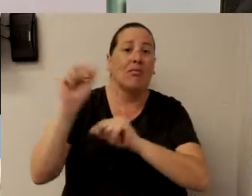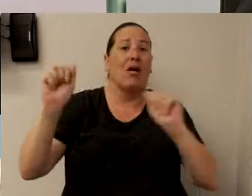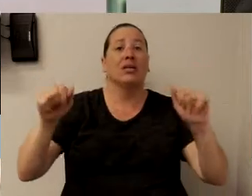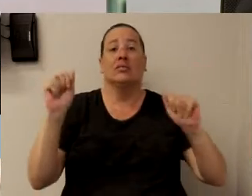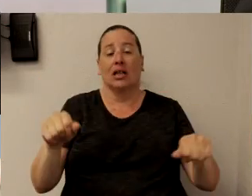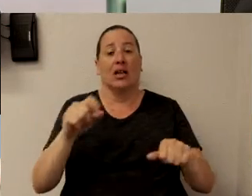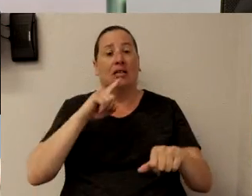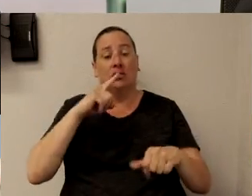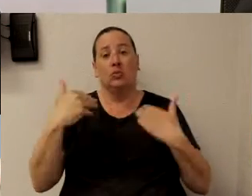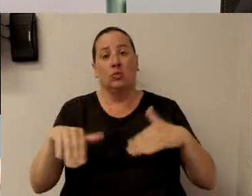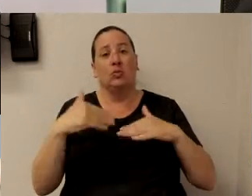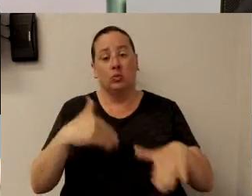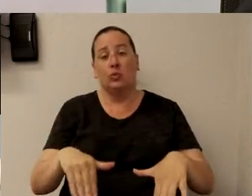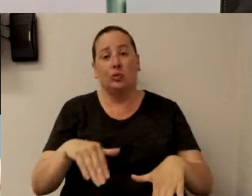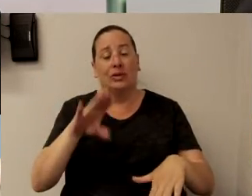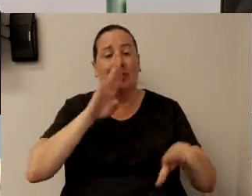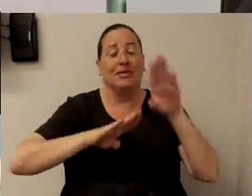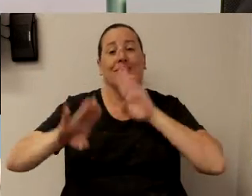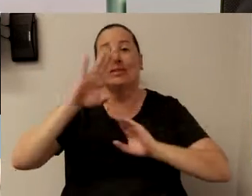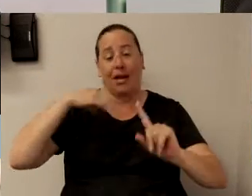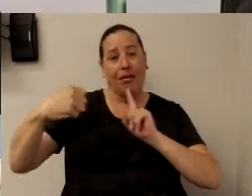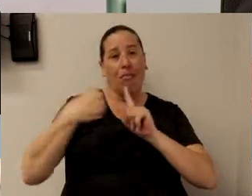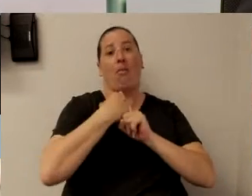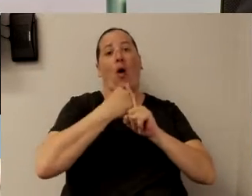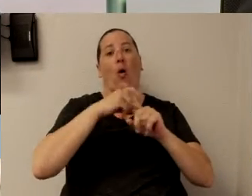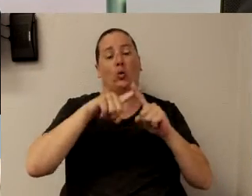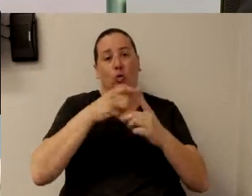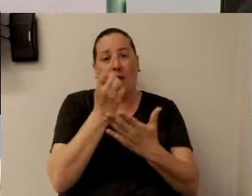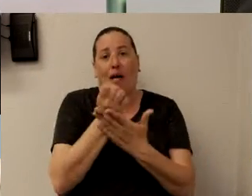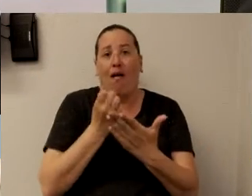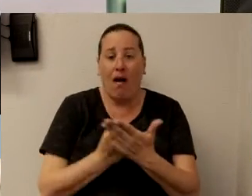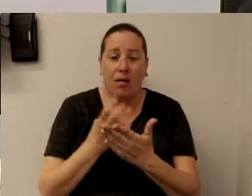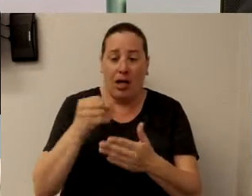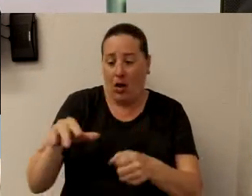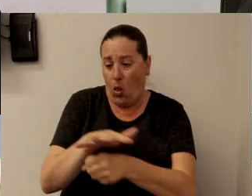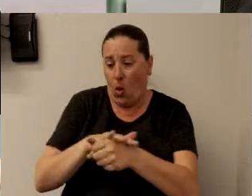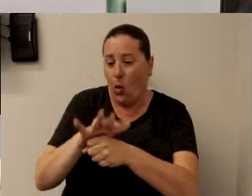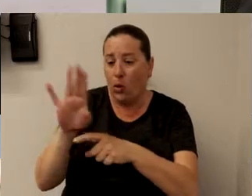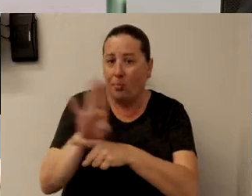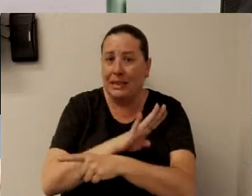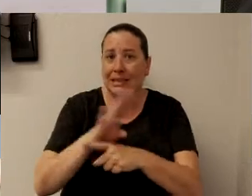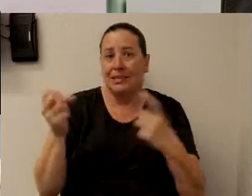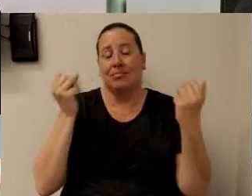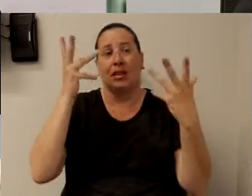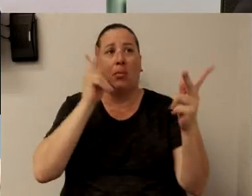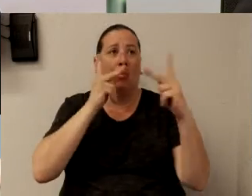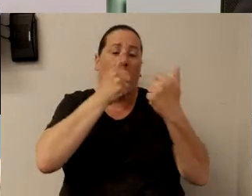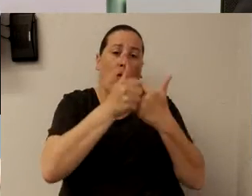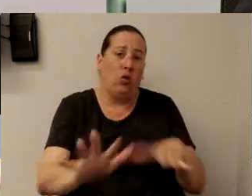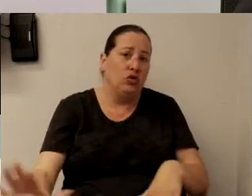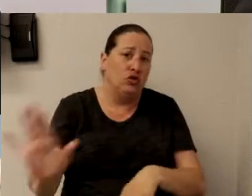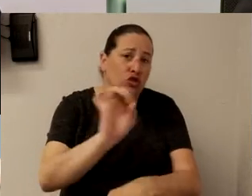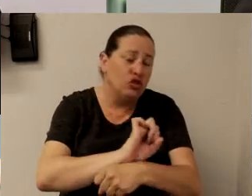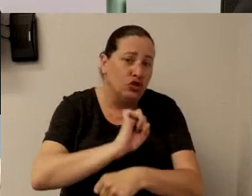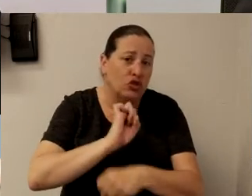devastating blow to the economy and local businesses, and I look at all the people that have lost their jobs, and